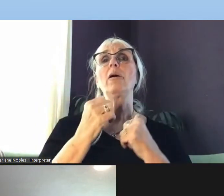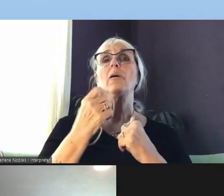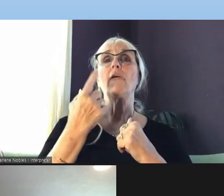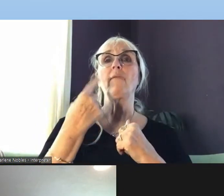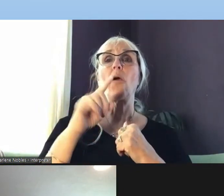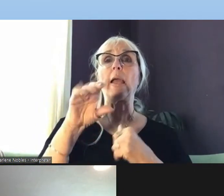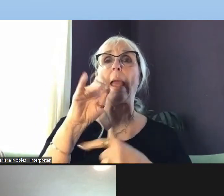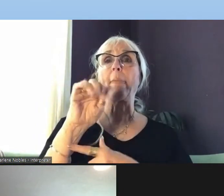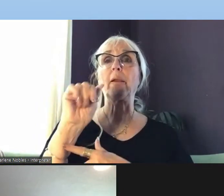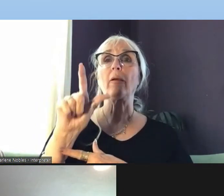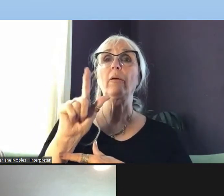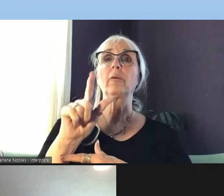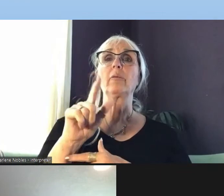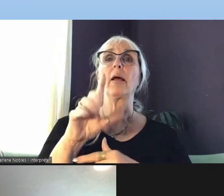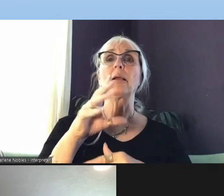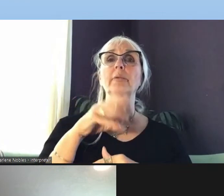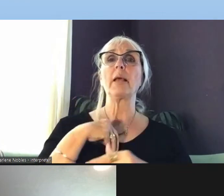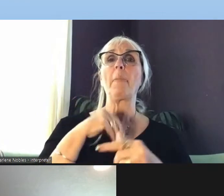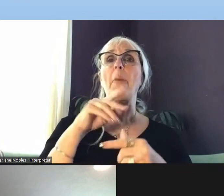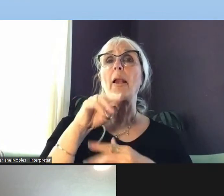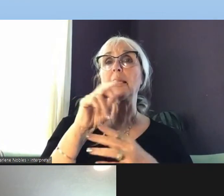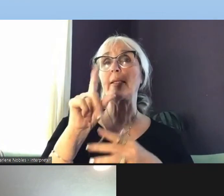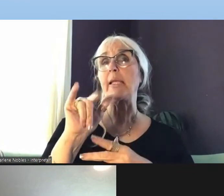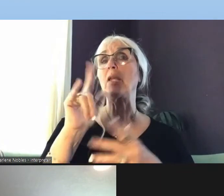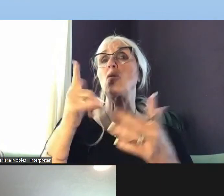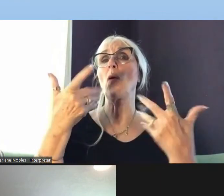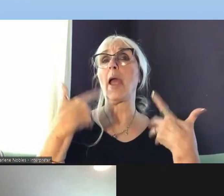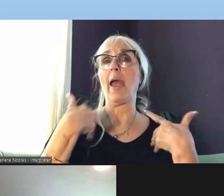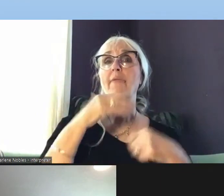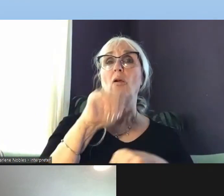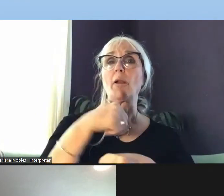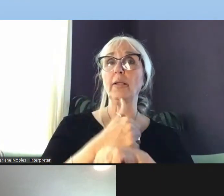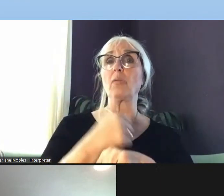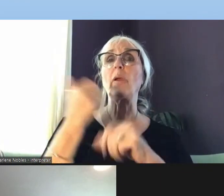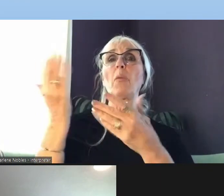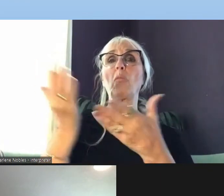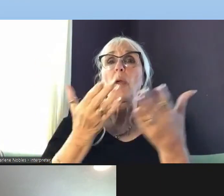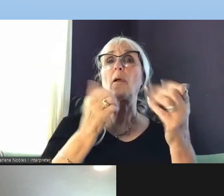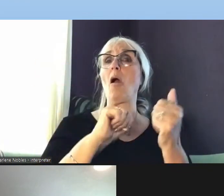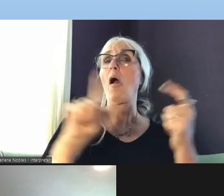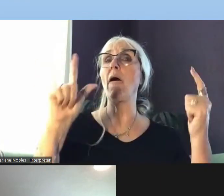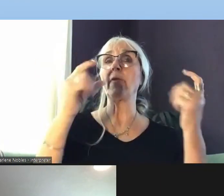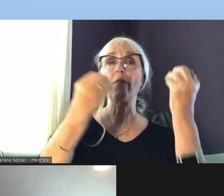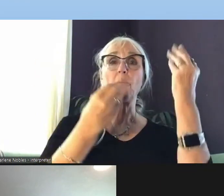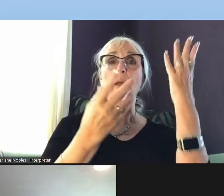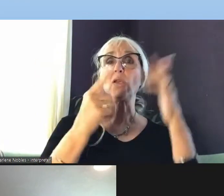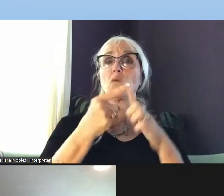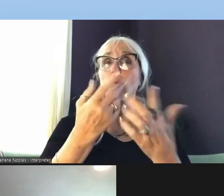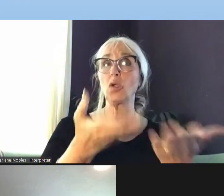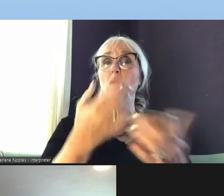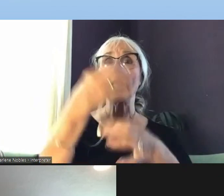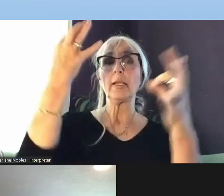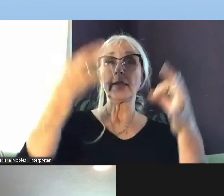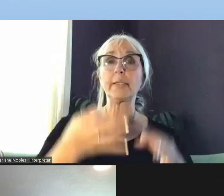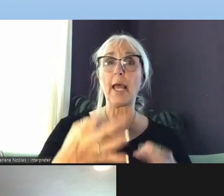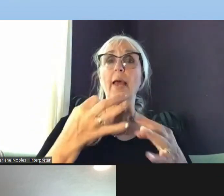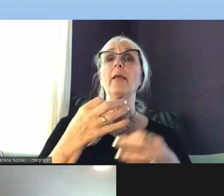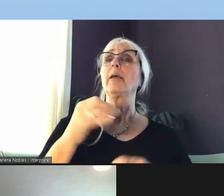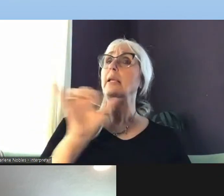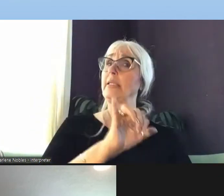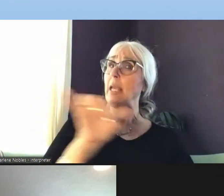asset policy that you have in place, we bring all those specifics to you to make that determination. And as far as you know, it's a similar